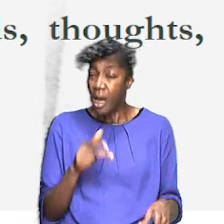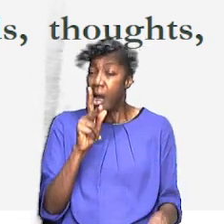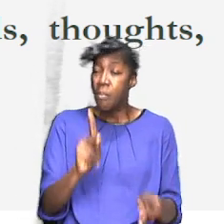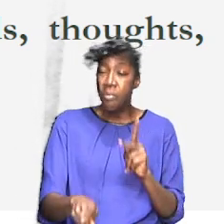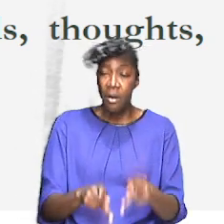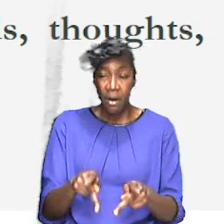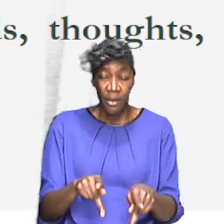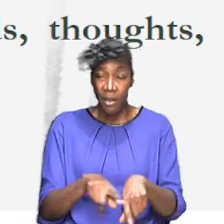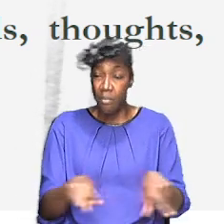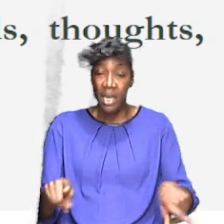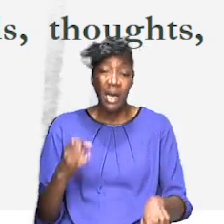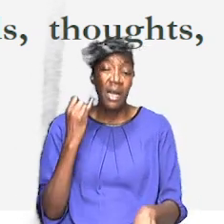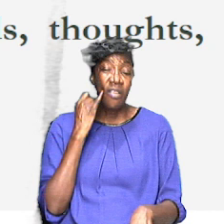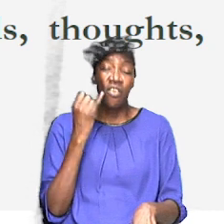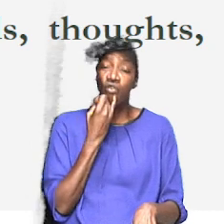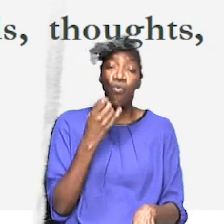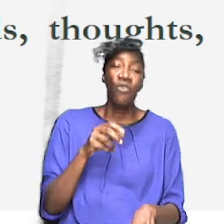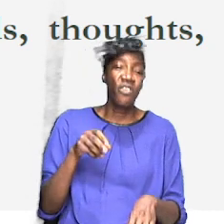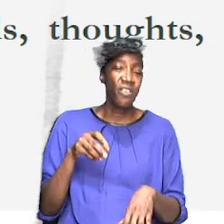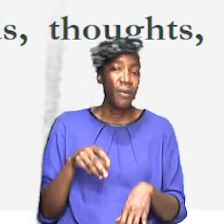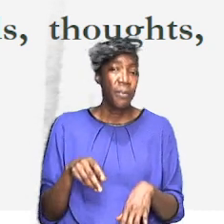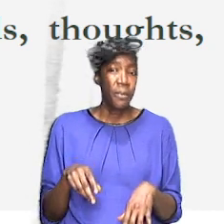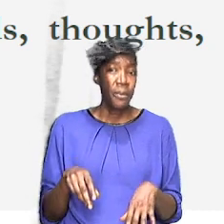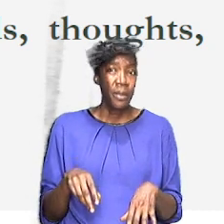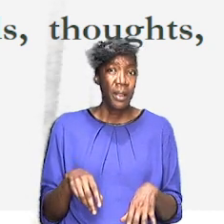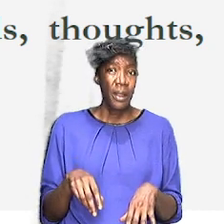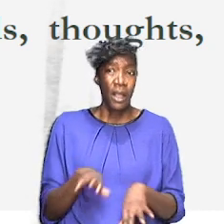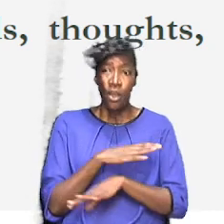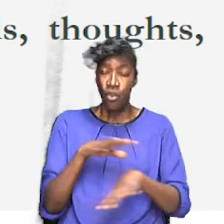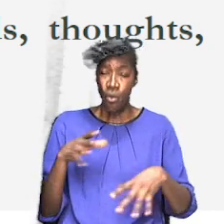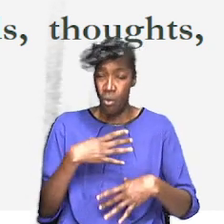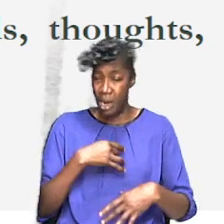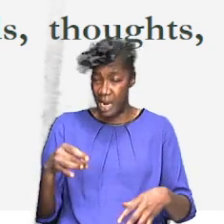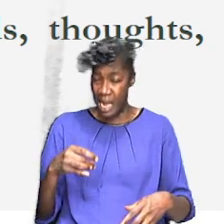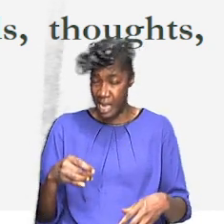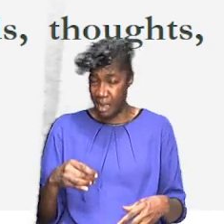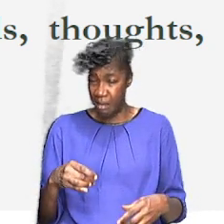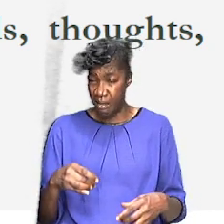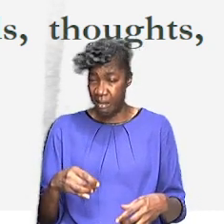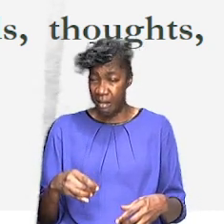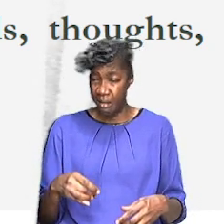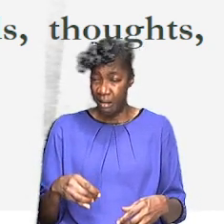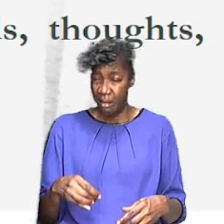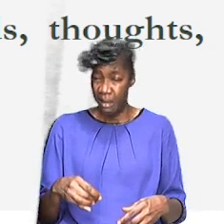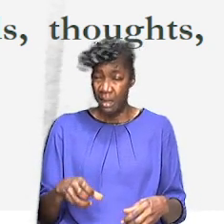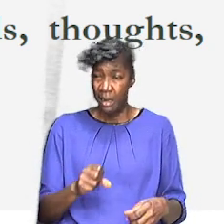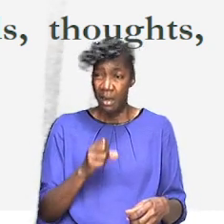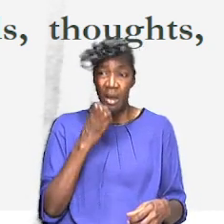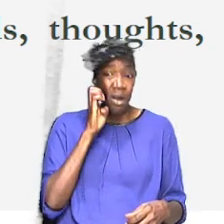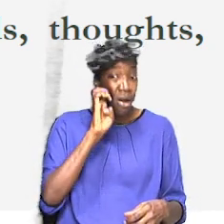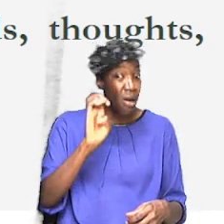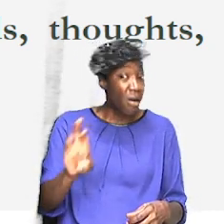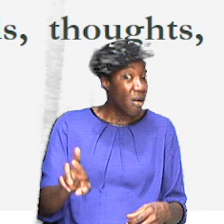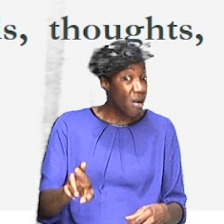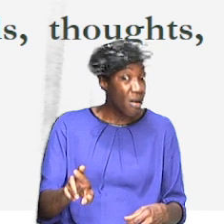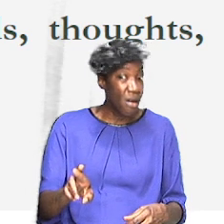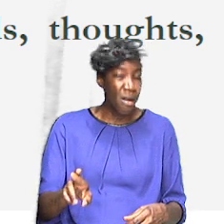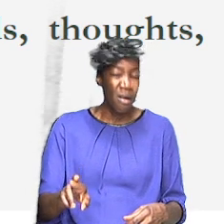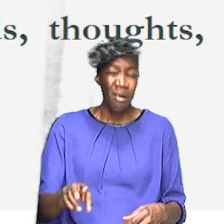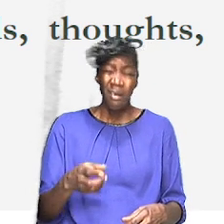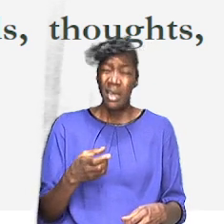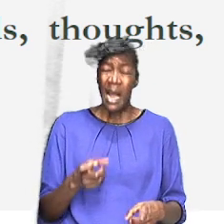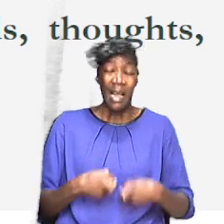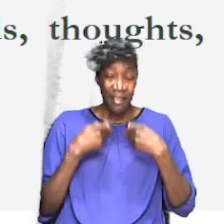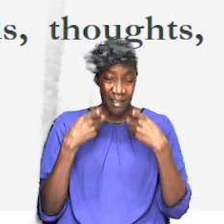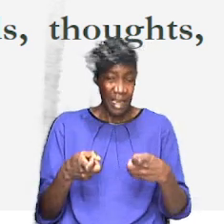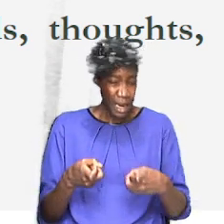Because the Jews hated the Samaritans and the leopards had to find their place. But being a woman that's a sinner, you are disregarded.